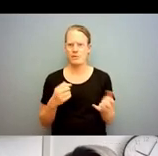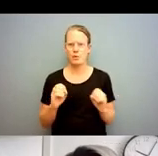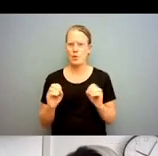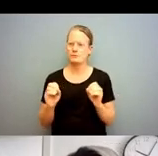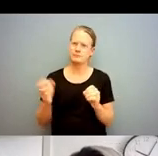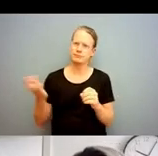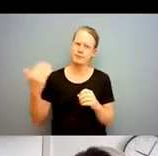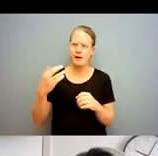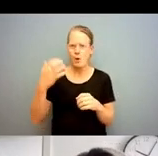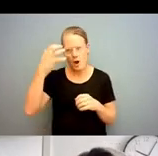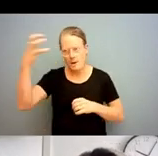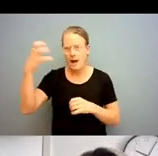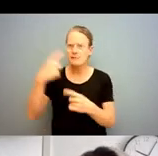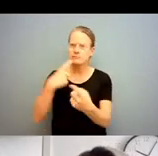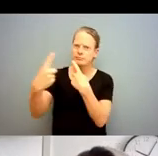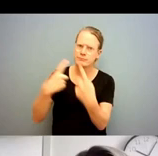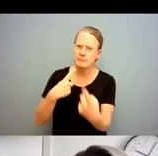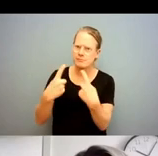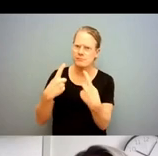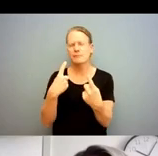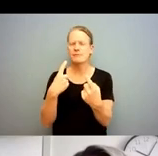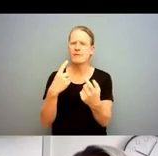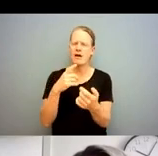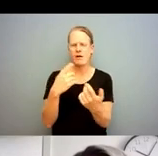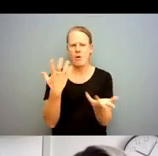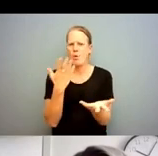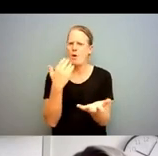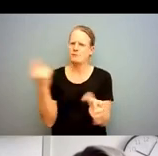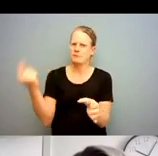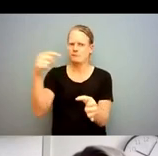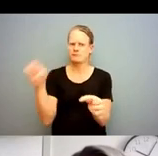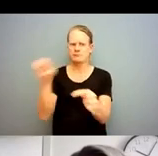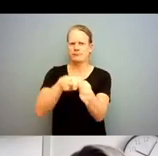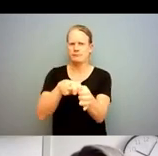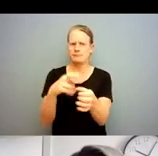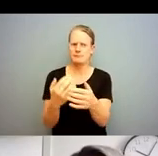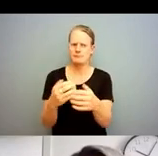spokesman, so we don't know what's going to happen.